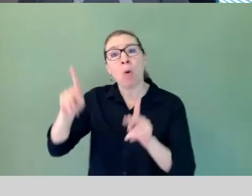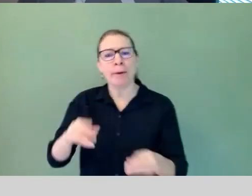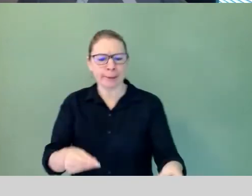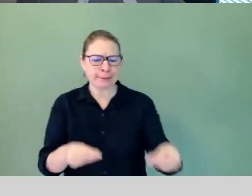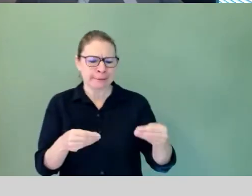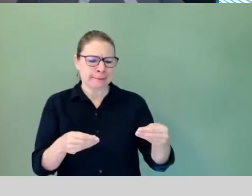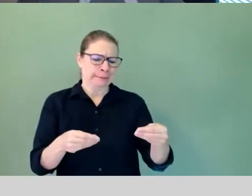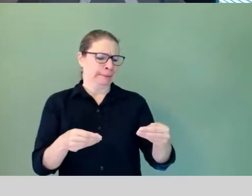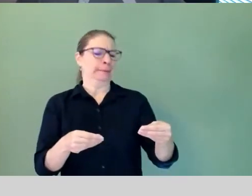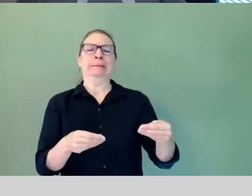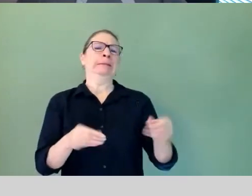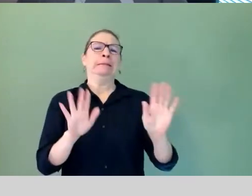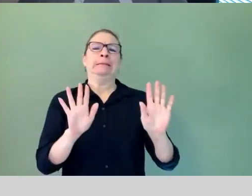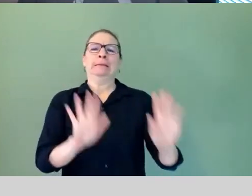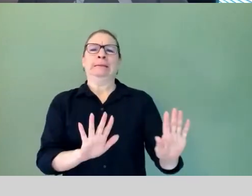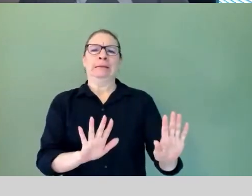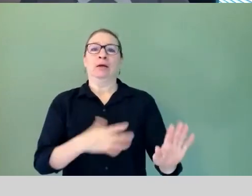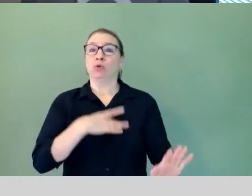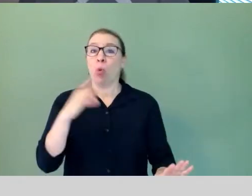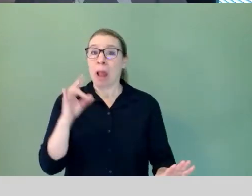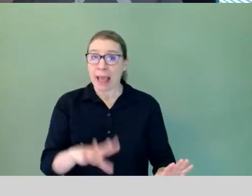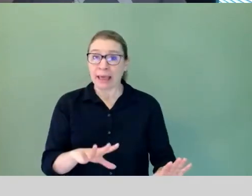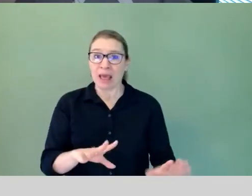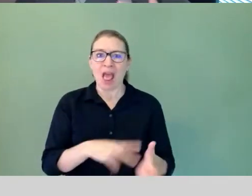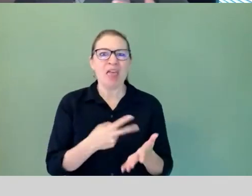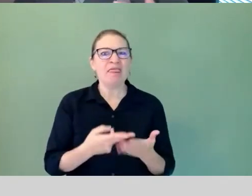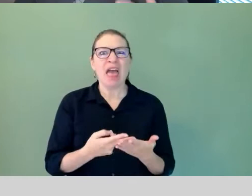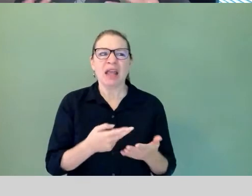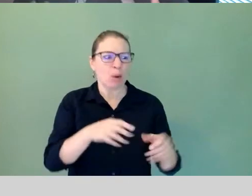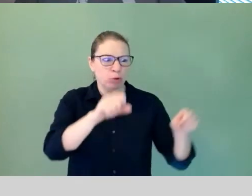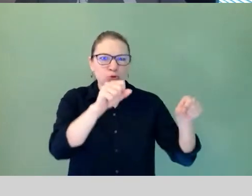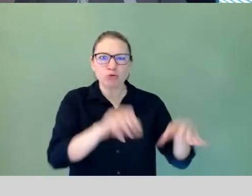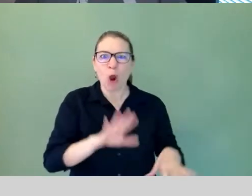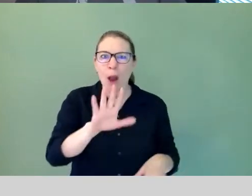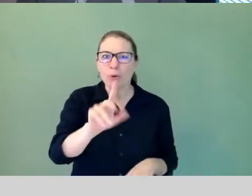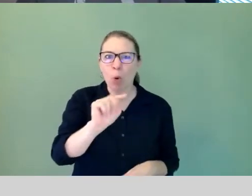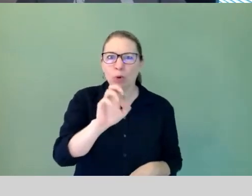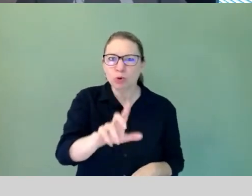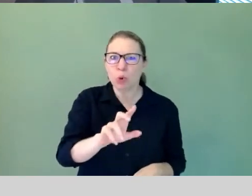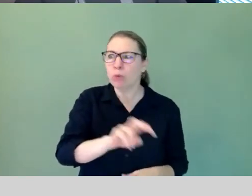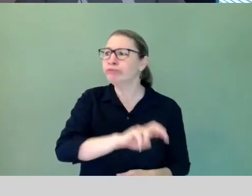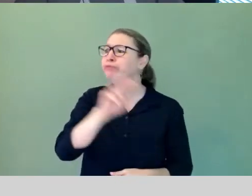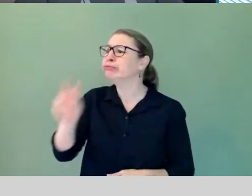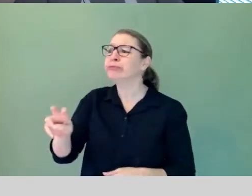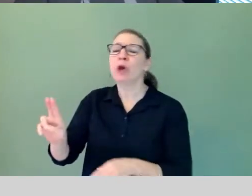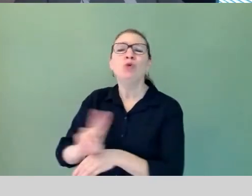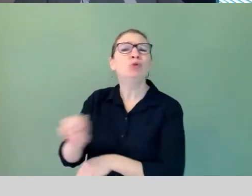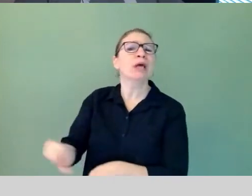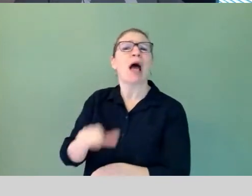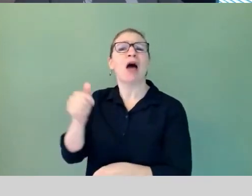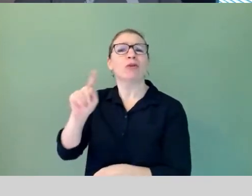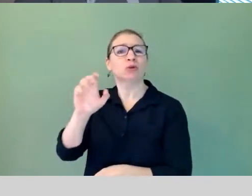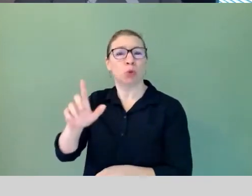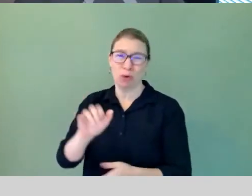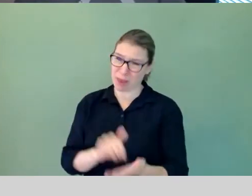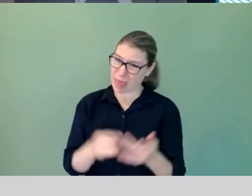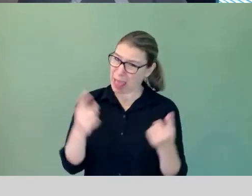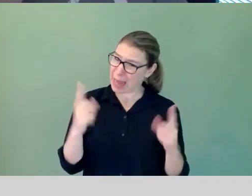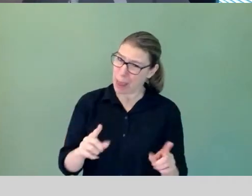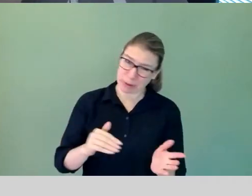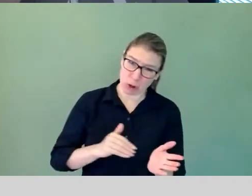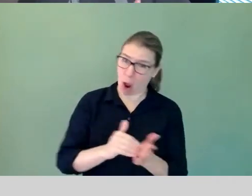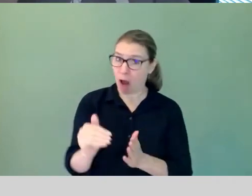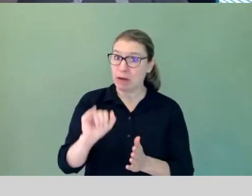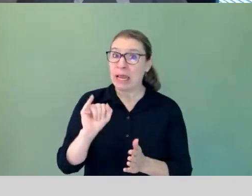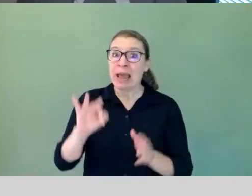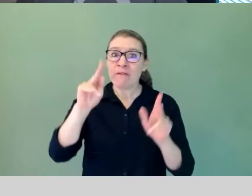and find another tool. This happens all the time. Actually, in today's day and age, if a person cannot get to a working